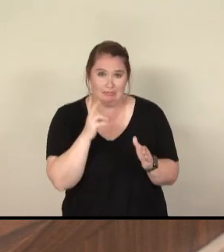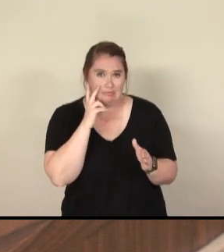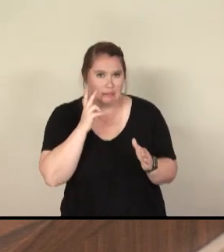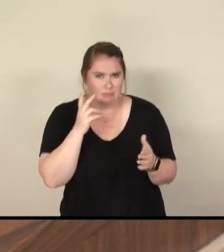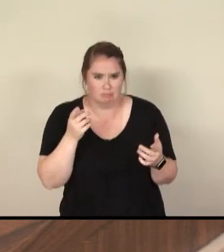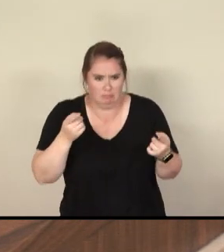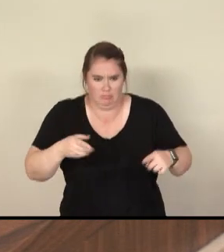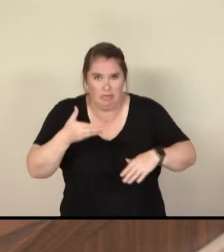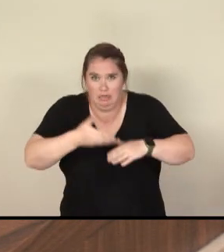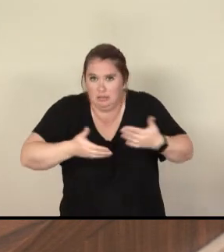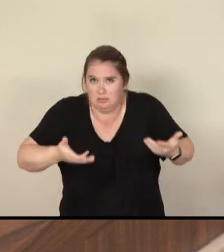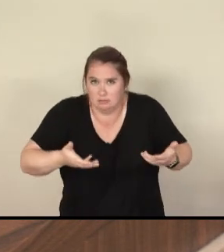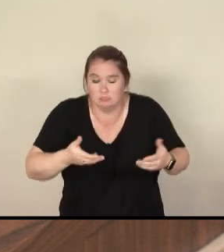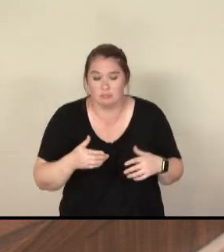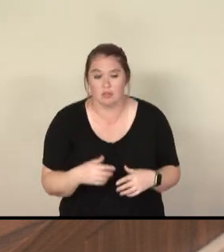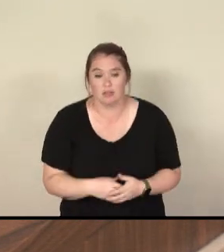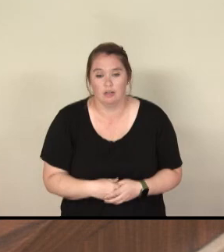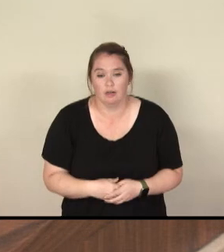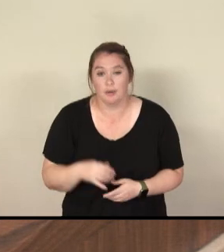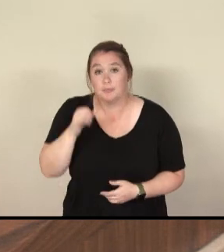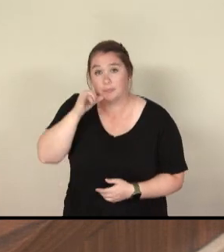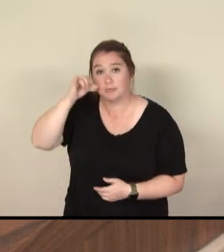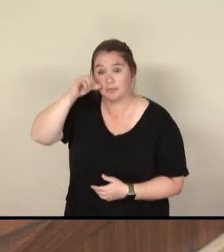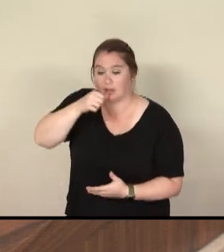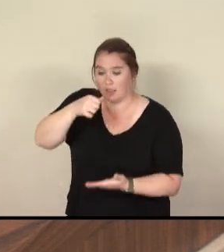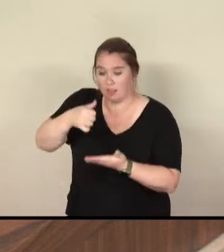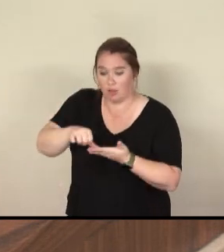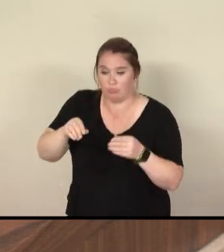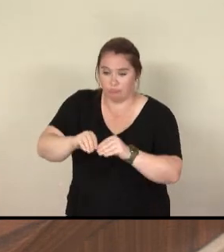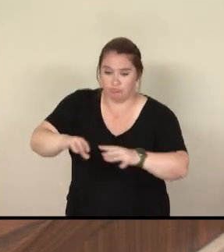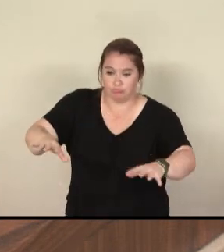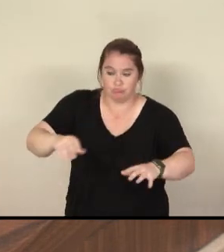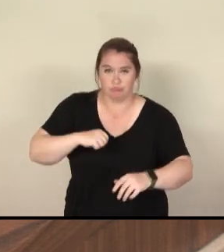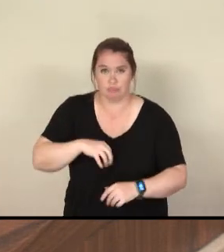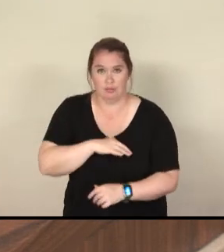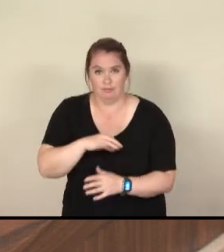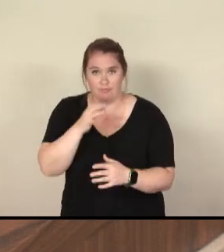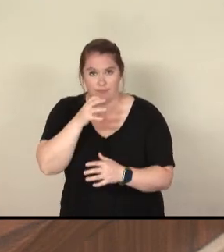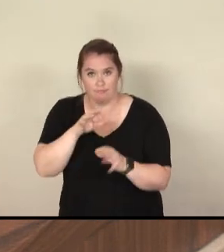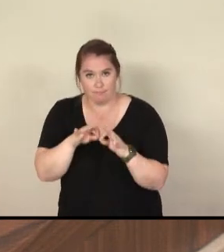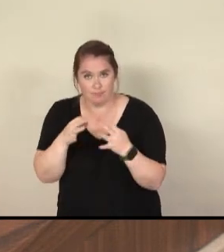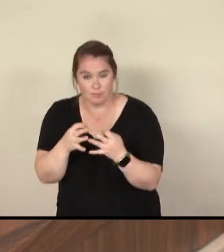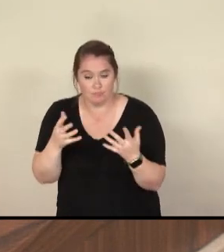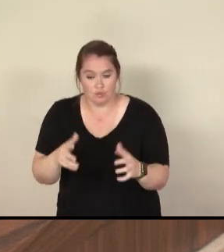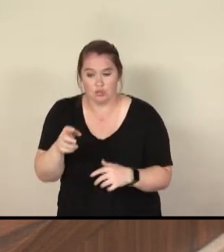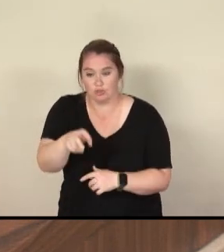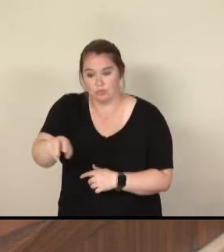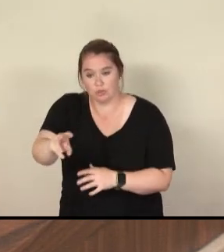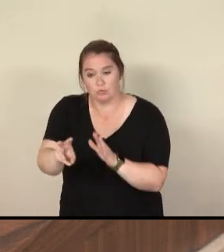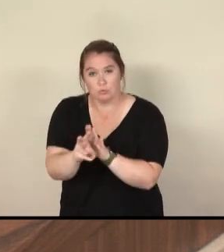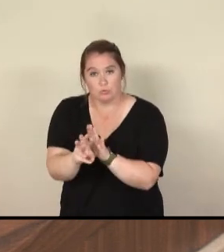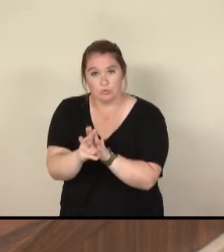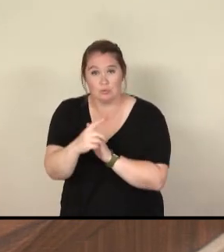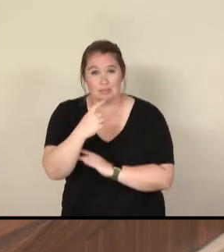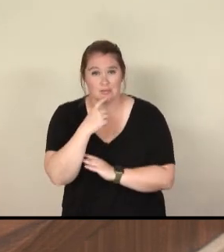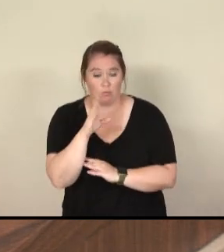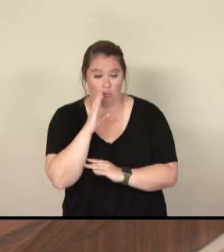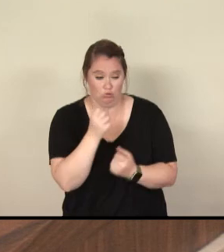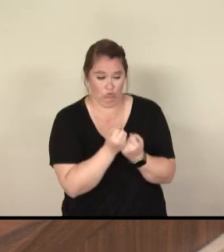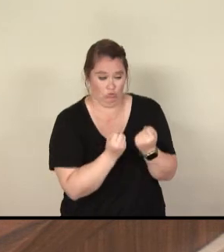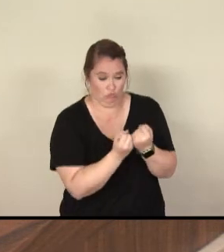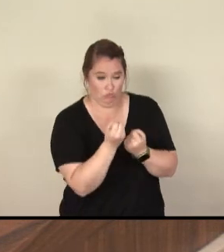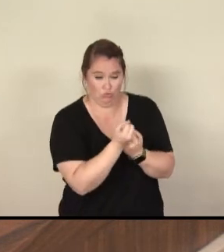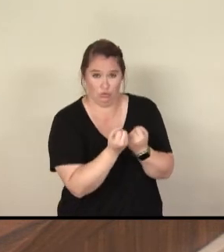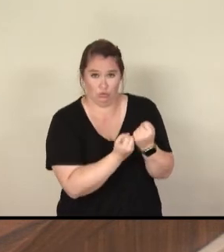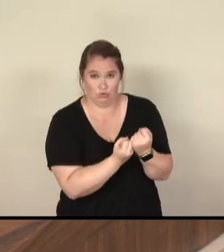next yesterday in a letter to their families and staff transformation Waco shared plans to restructure as a